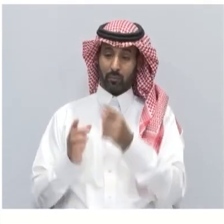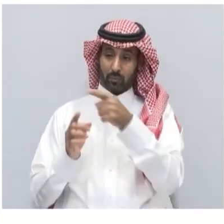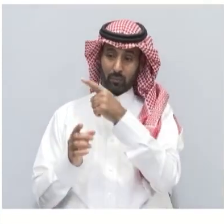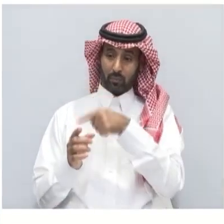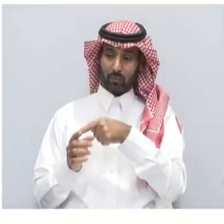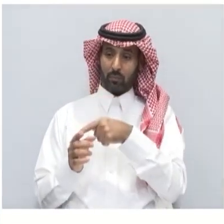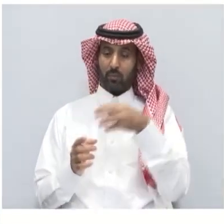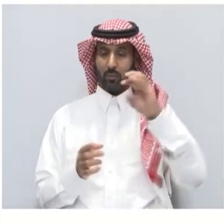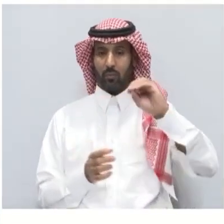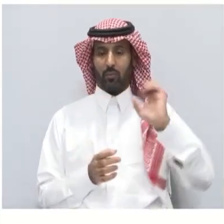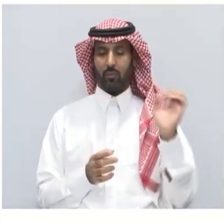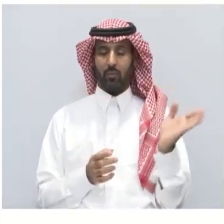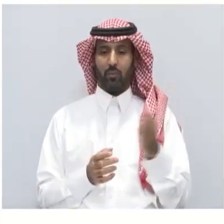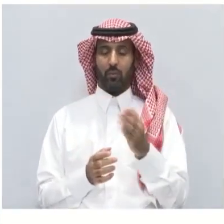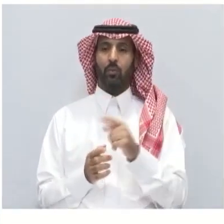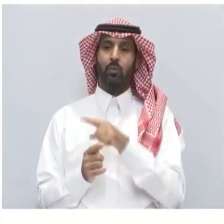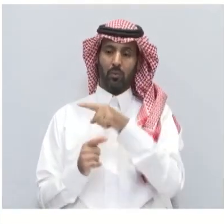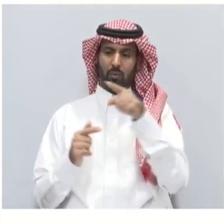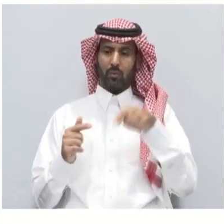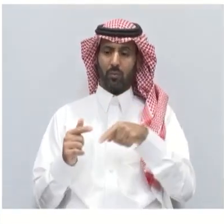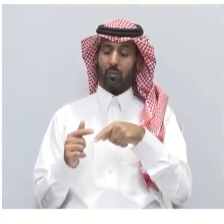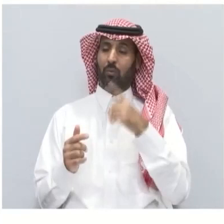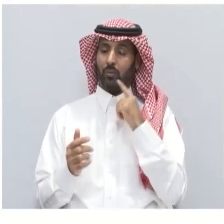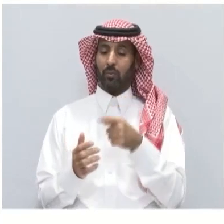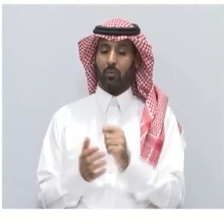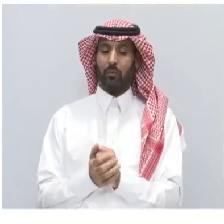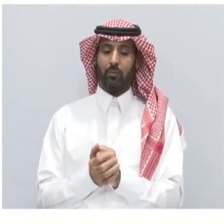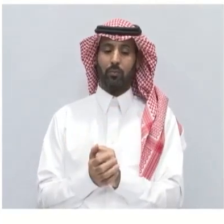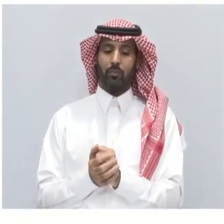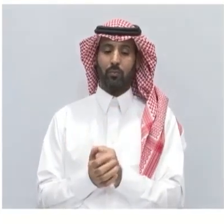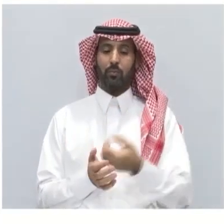O, the letter T, corner,